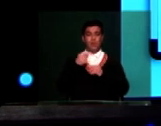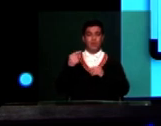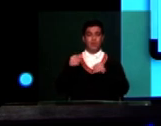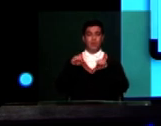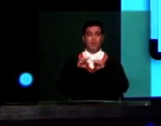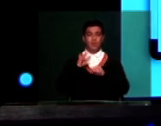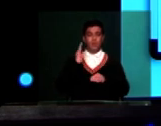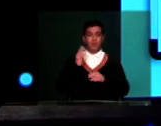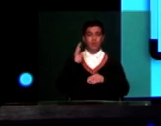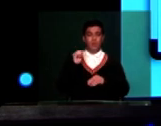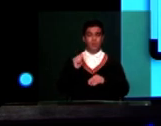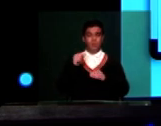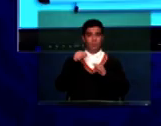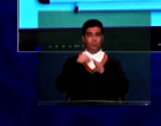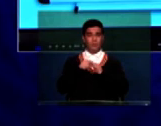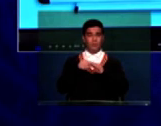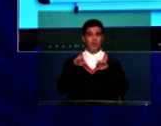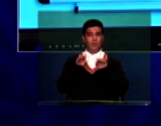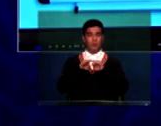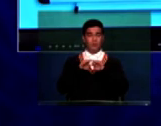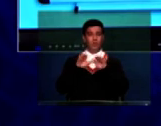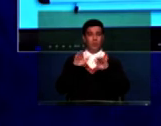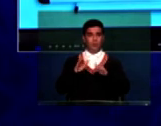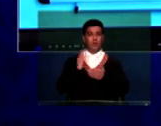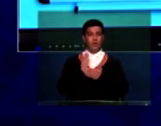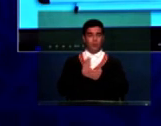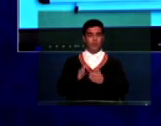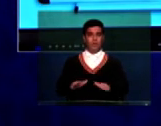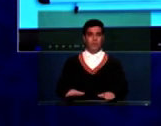tengdir va ushbu tenglik o'rinli.